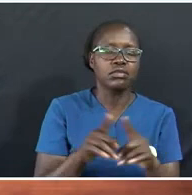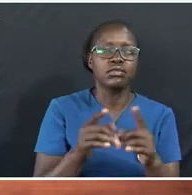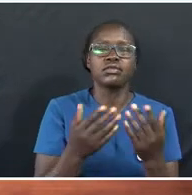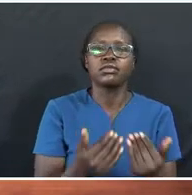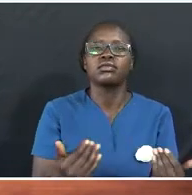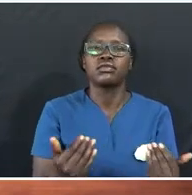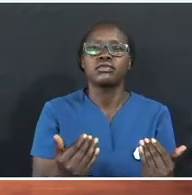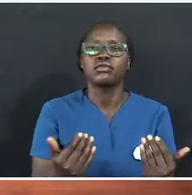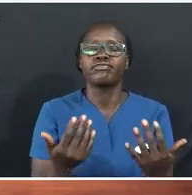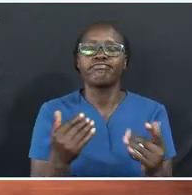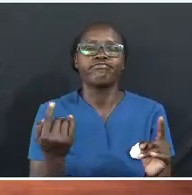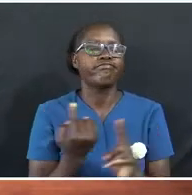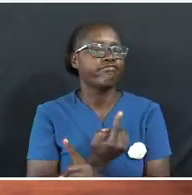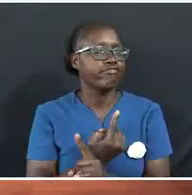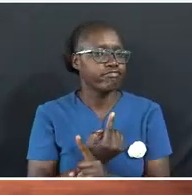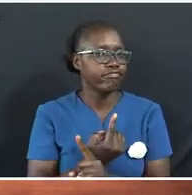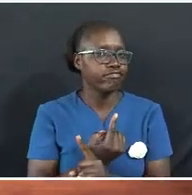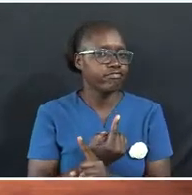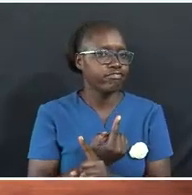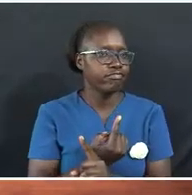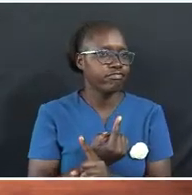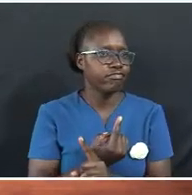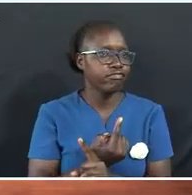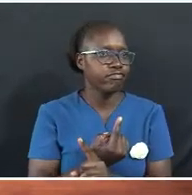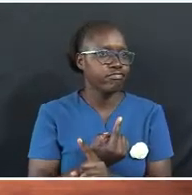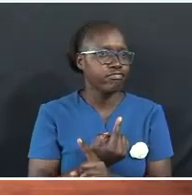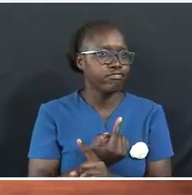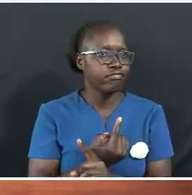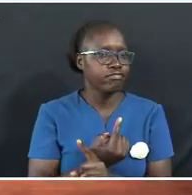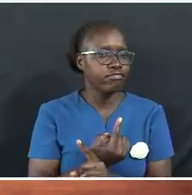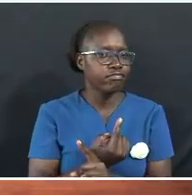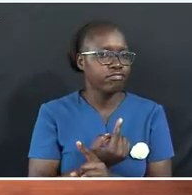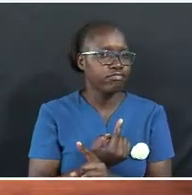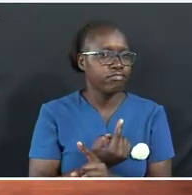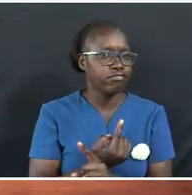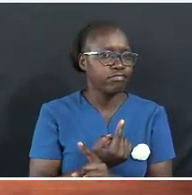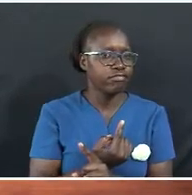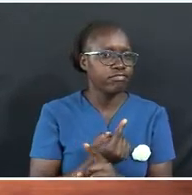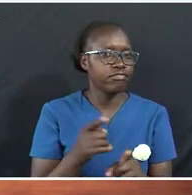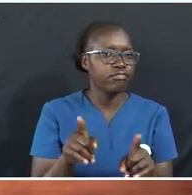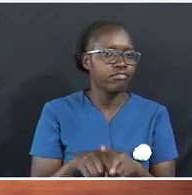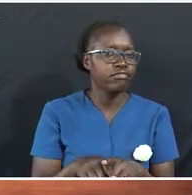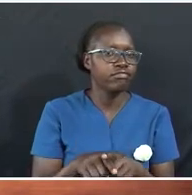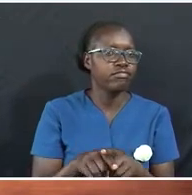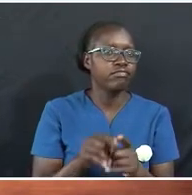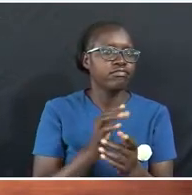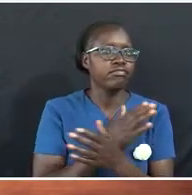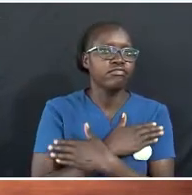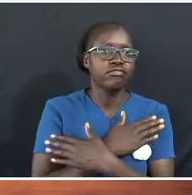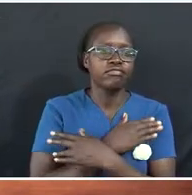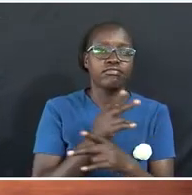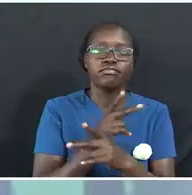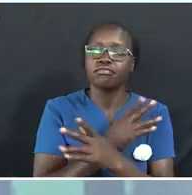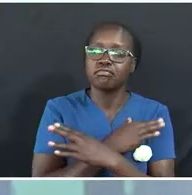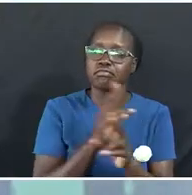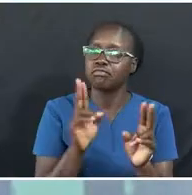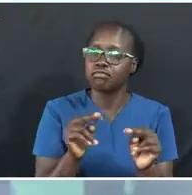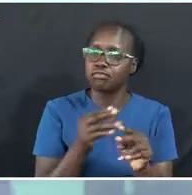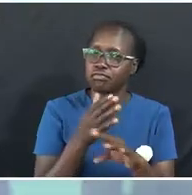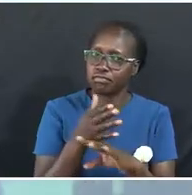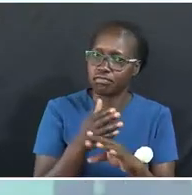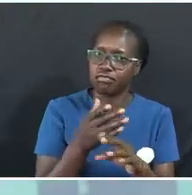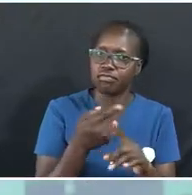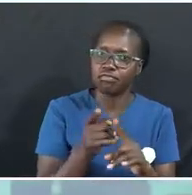visiting their parents, like parents visiting their children, like a friend visiting a friend. No,